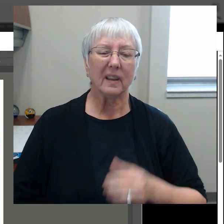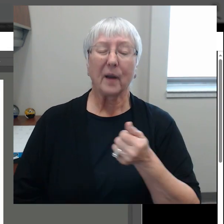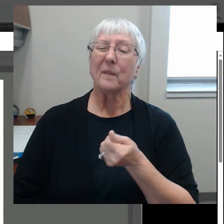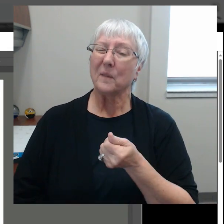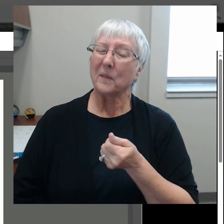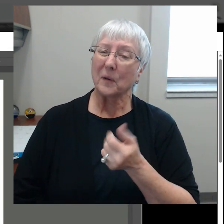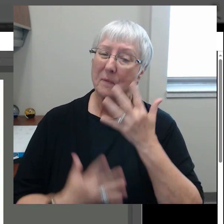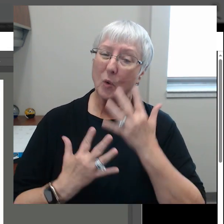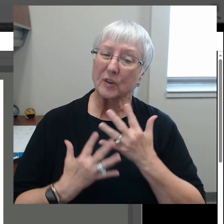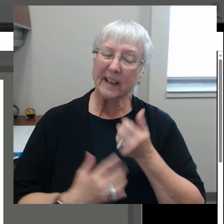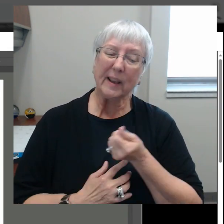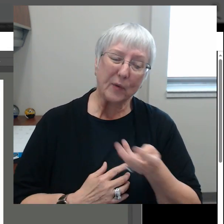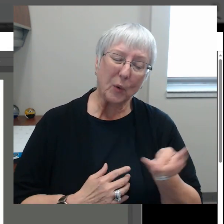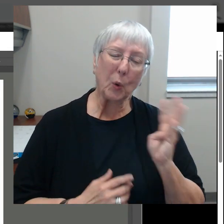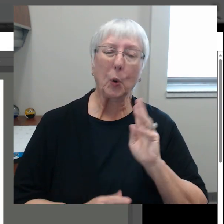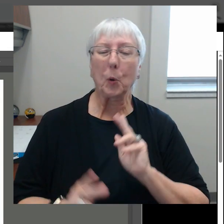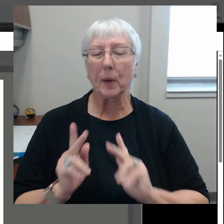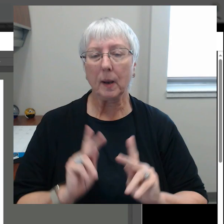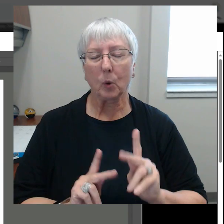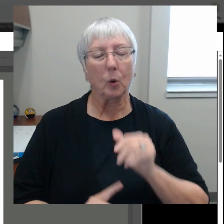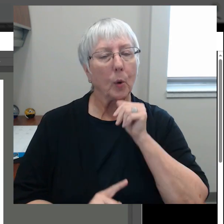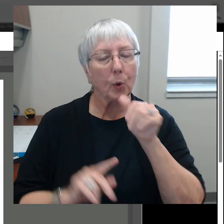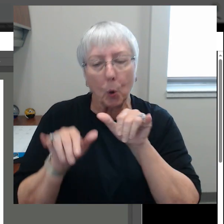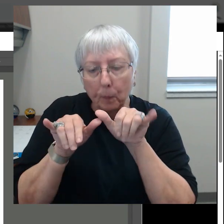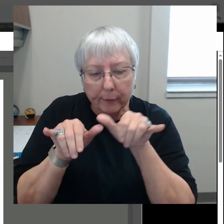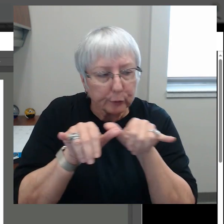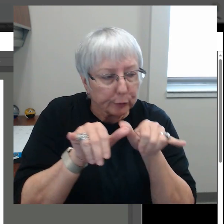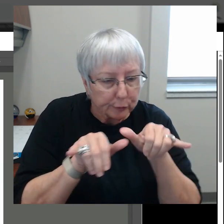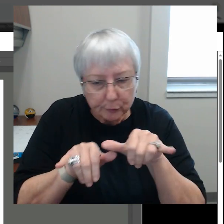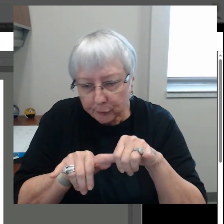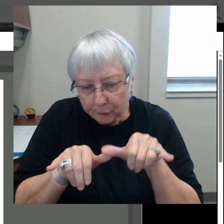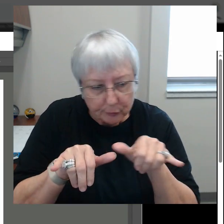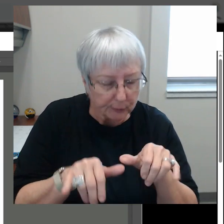take the project and measure the elements with a metric ruler.